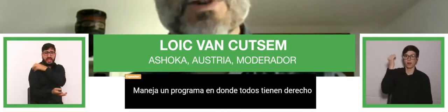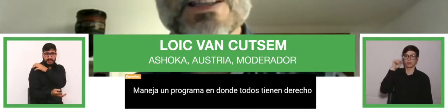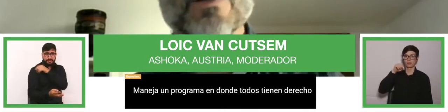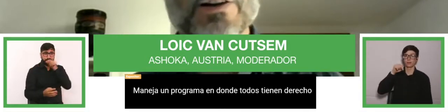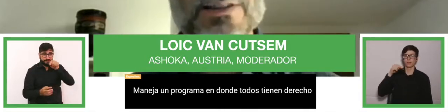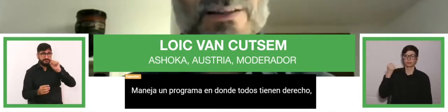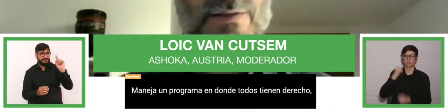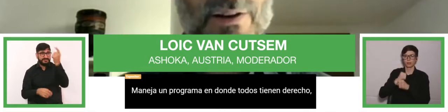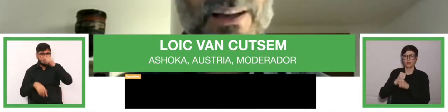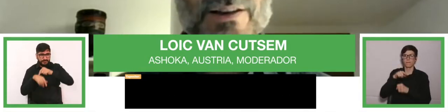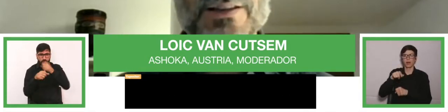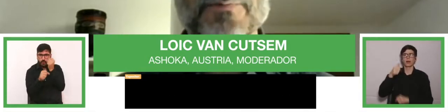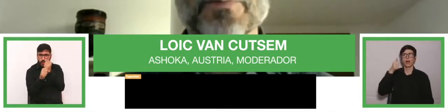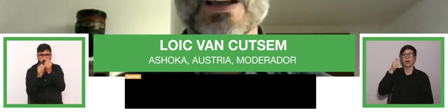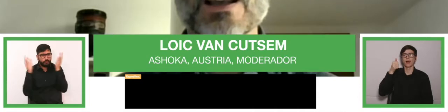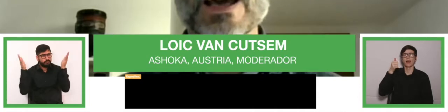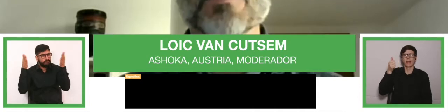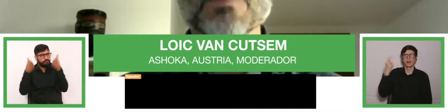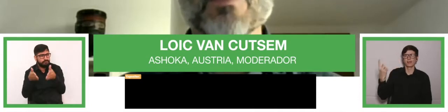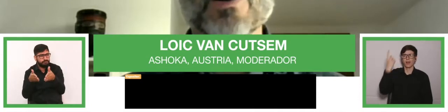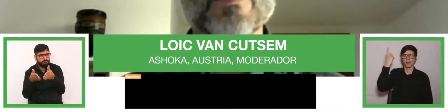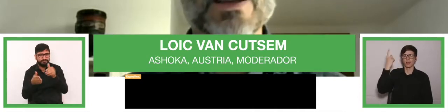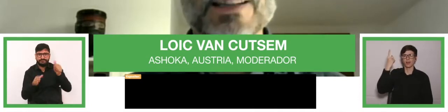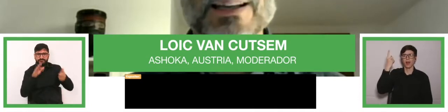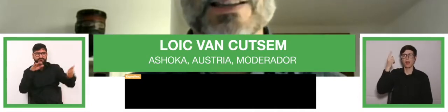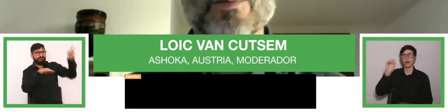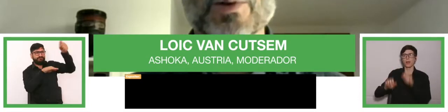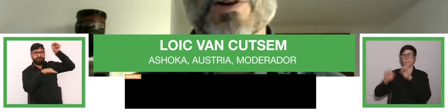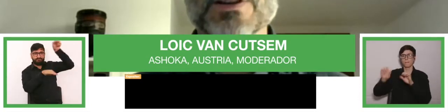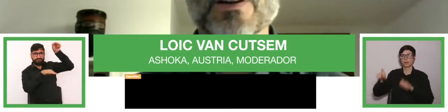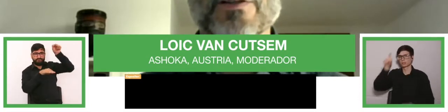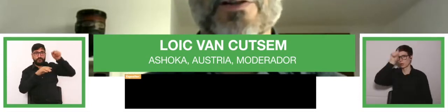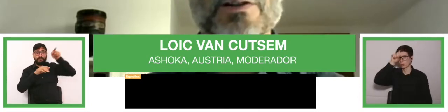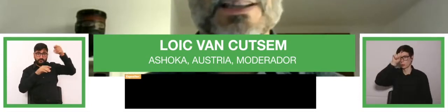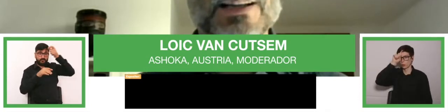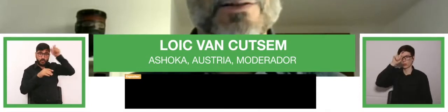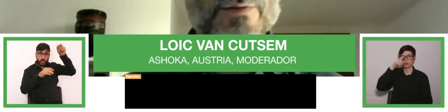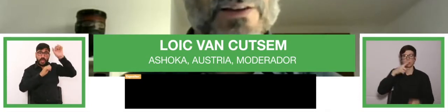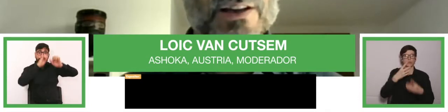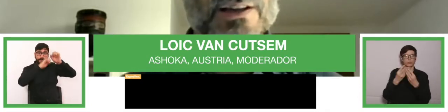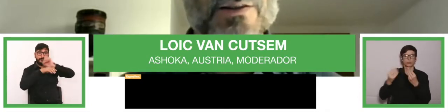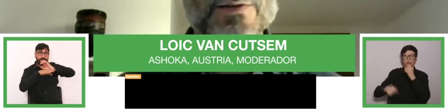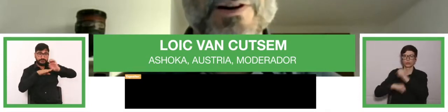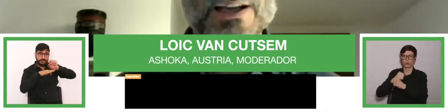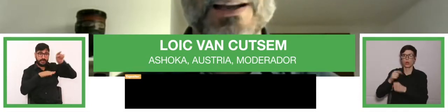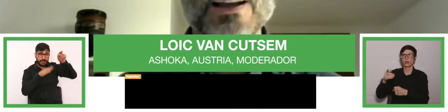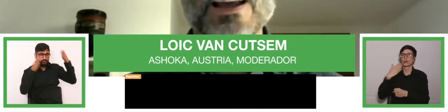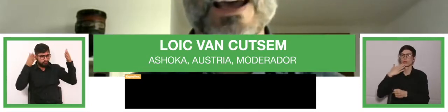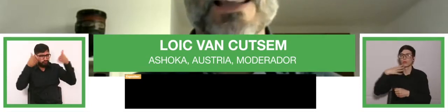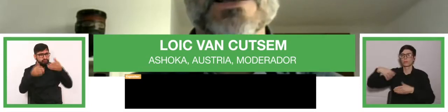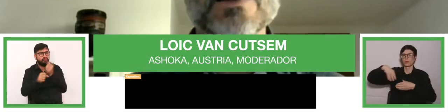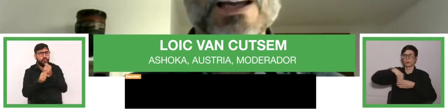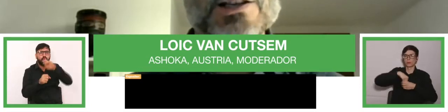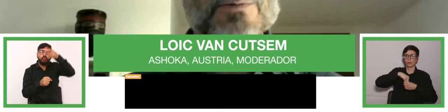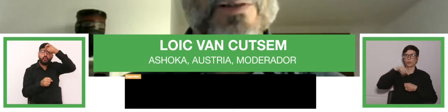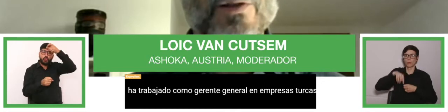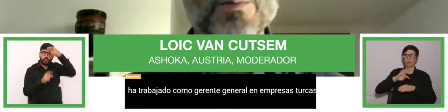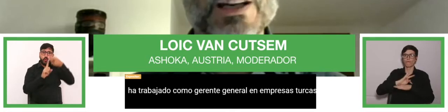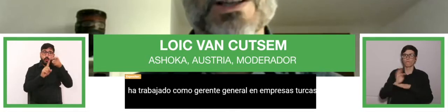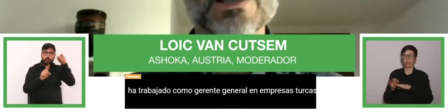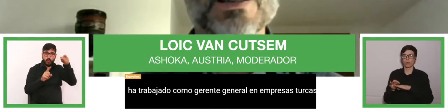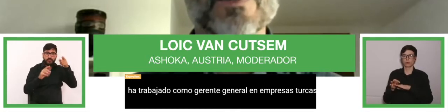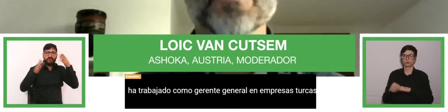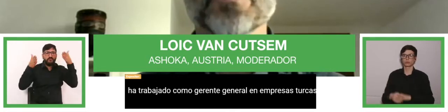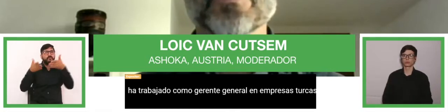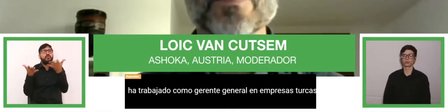of the Community Volunteers Foundation and a member of the executive boards of the Third Sector Foundation of Turkey and the Education